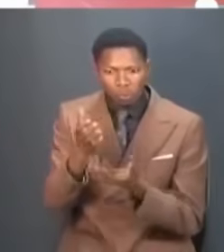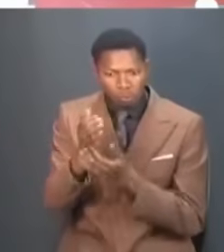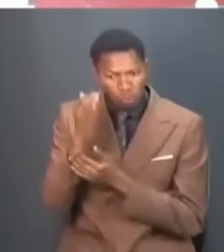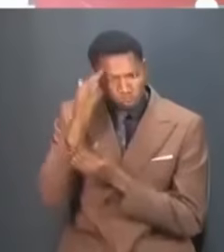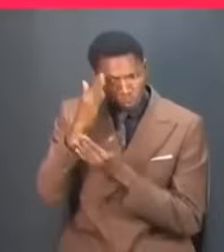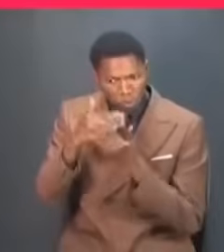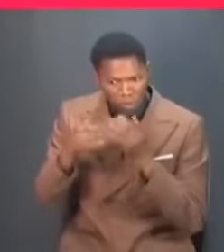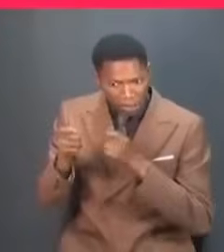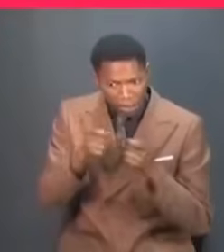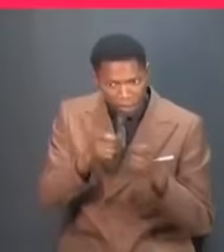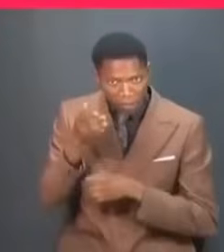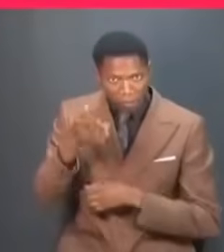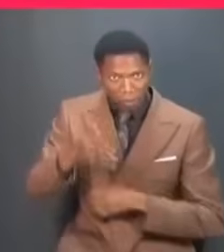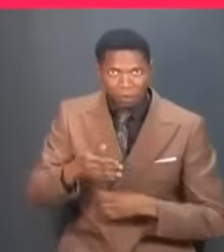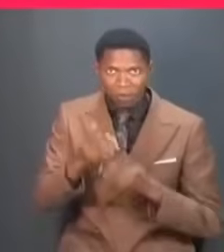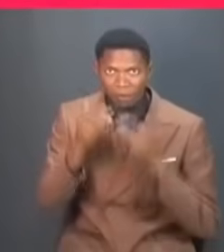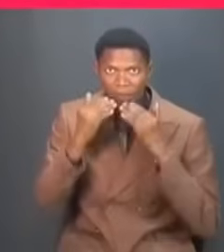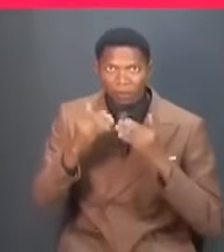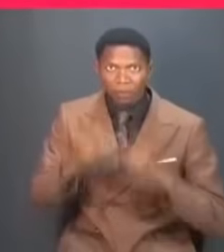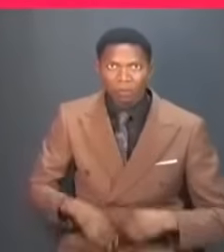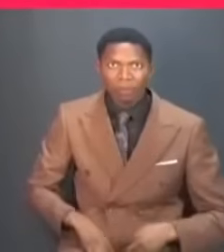you. Yes, Minister.